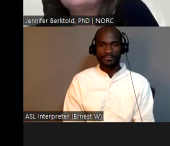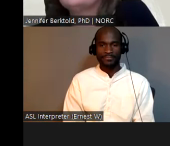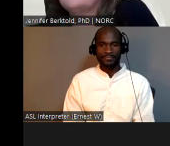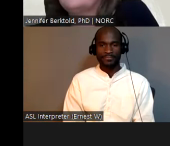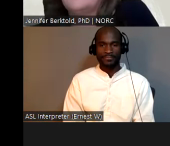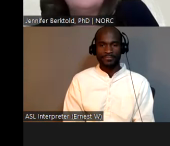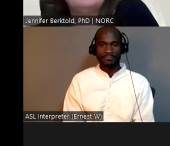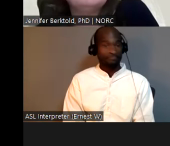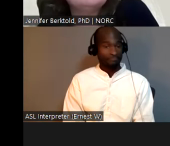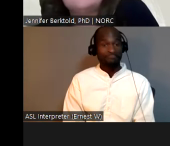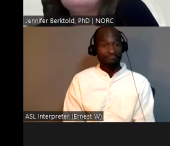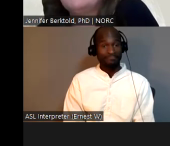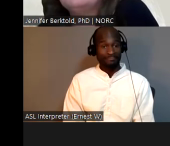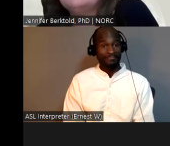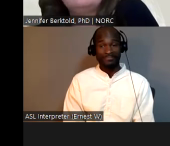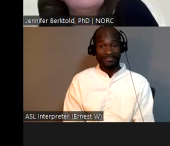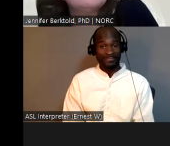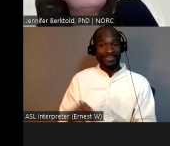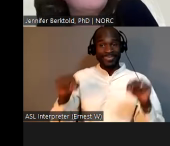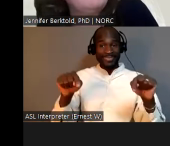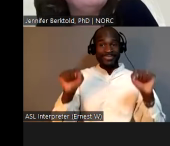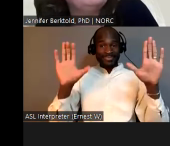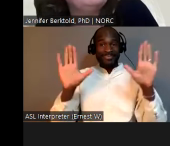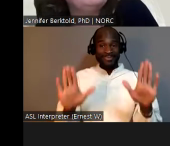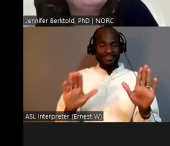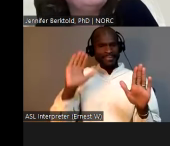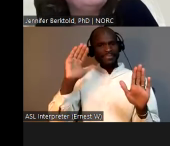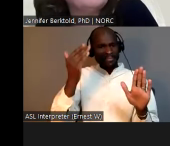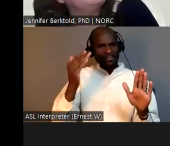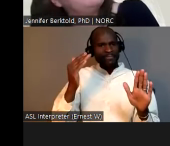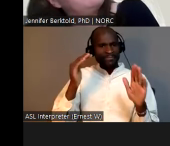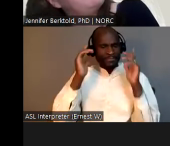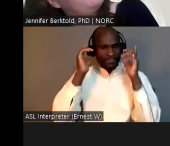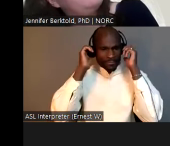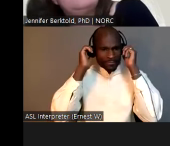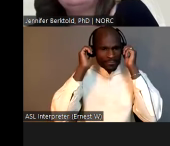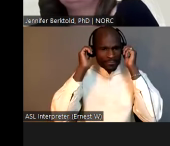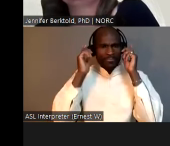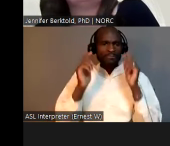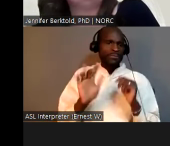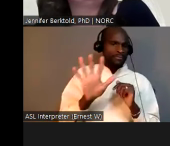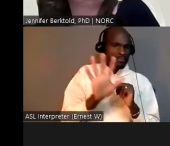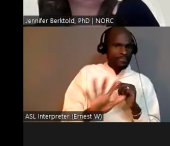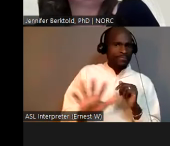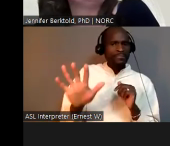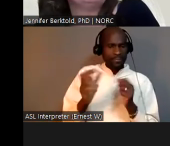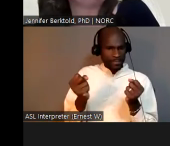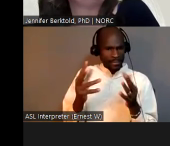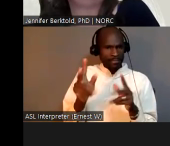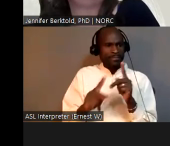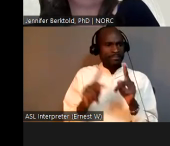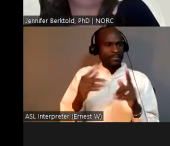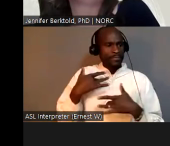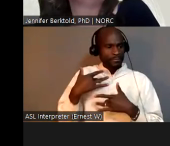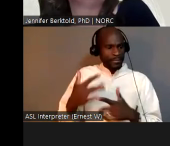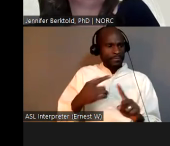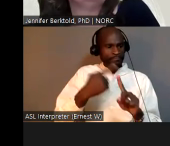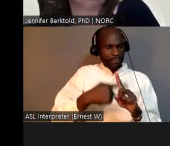This is great. Looks like we've got about a plurality of folks that go roughly monthly, some folks once or twice a